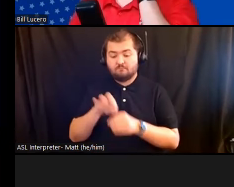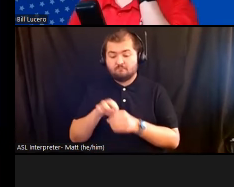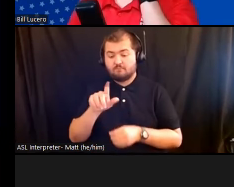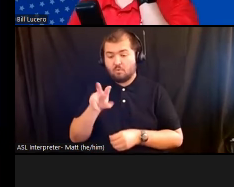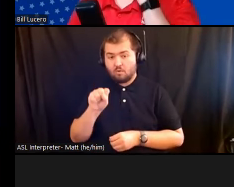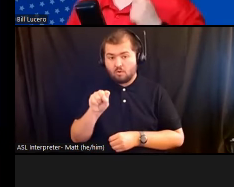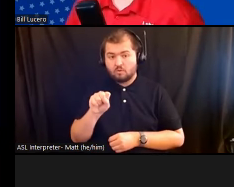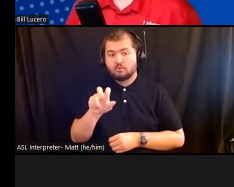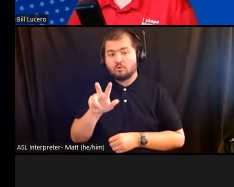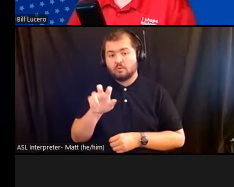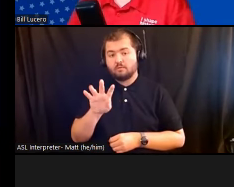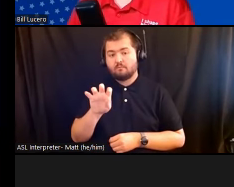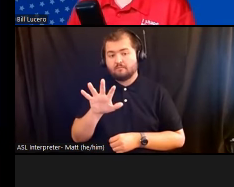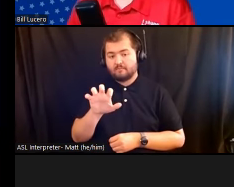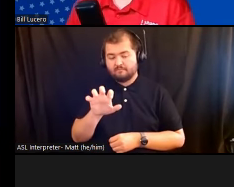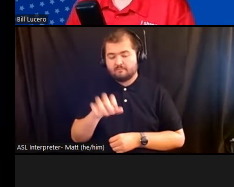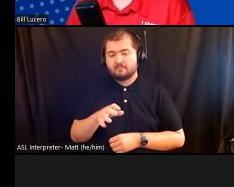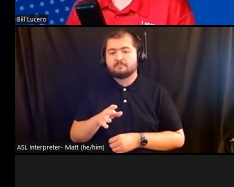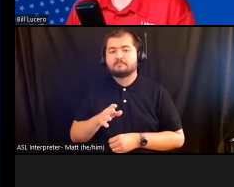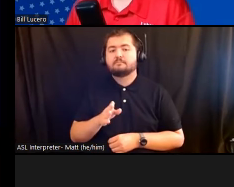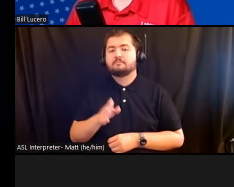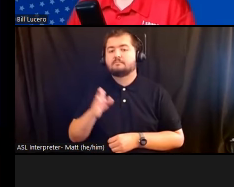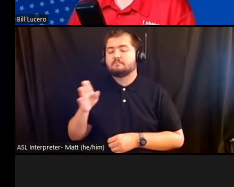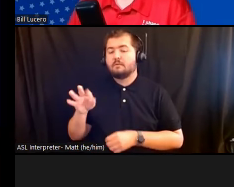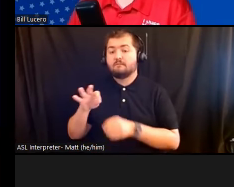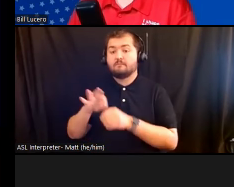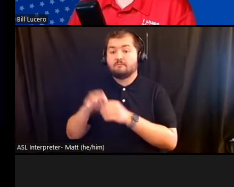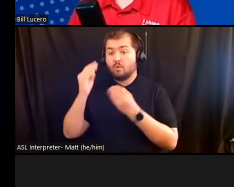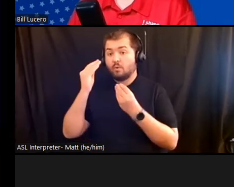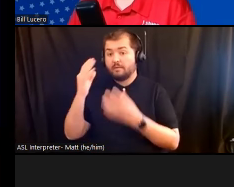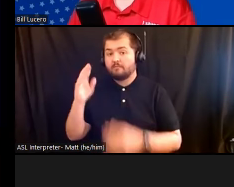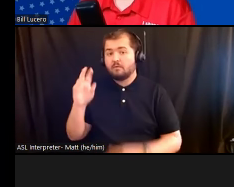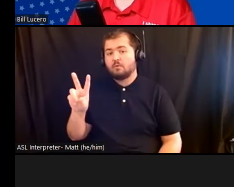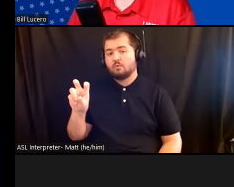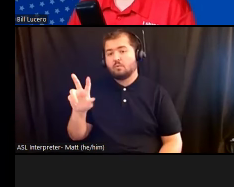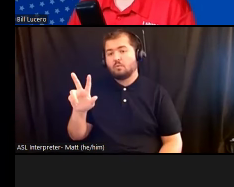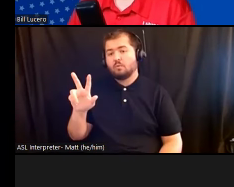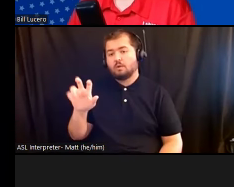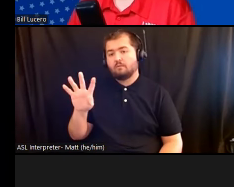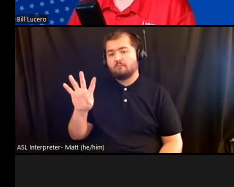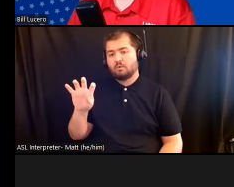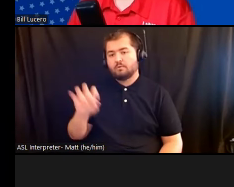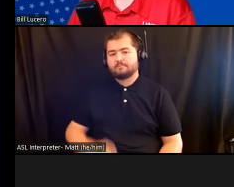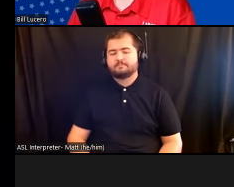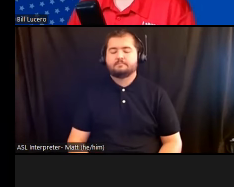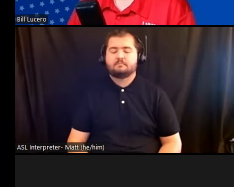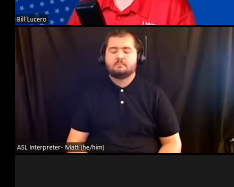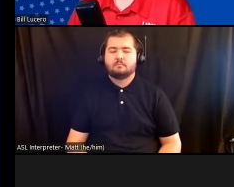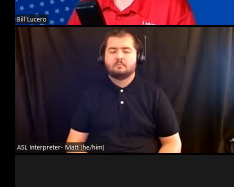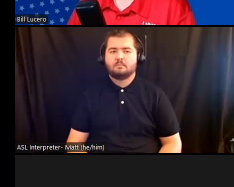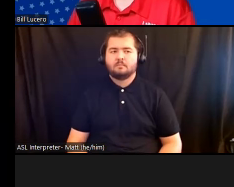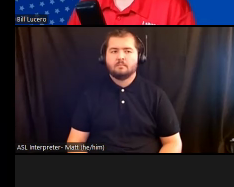300, 400, and 500 left. Vote information, we have 200, 300,